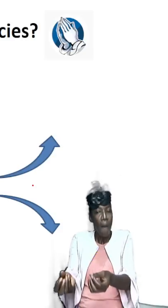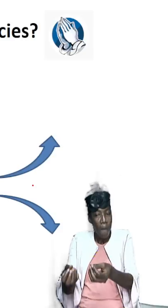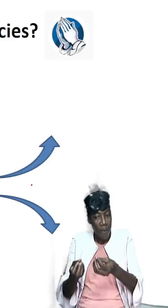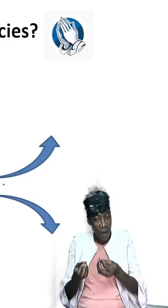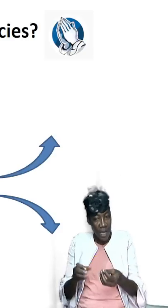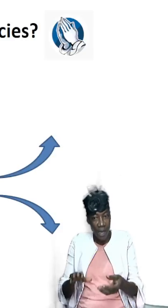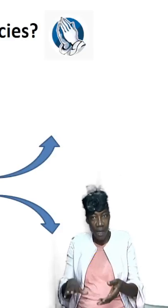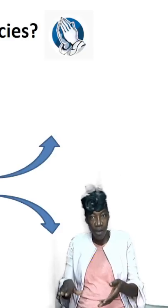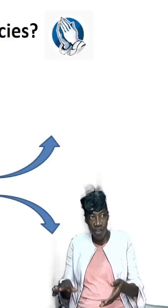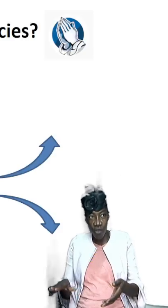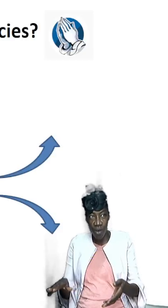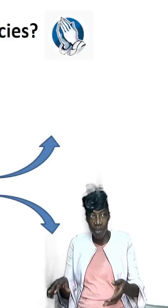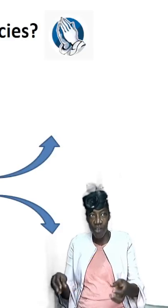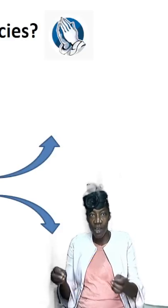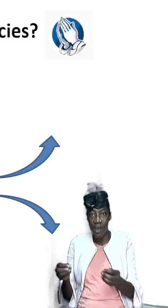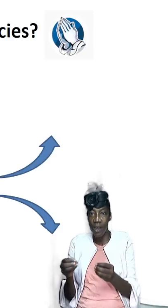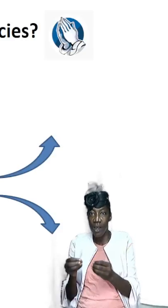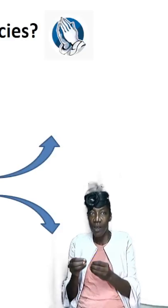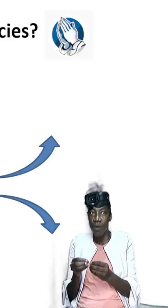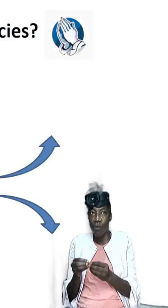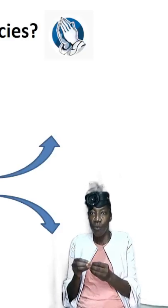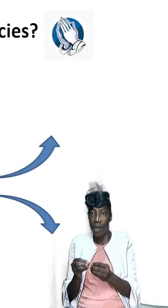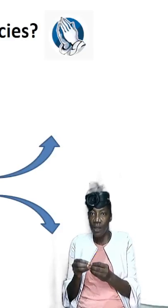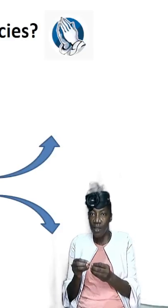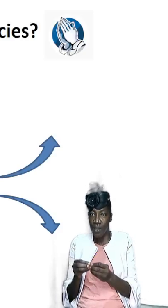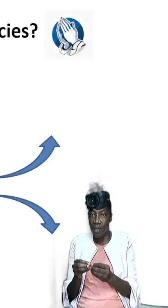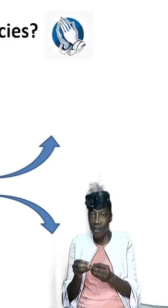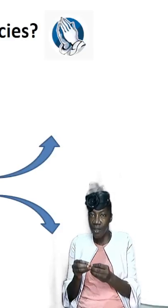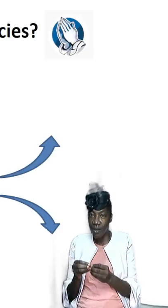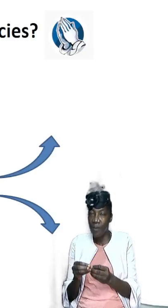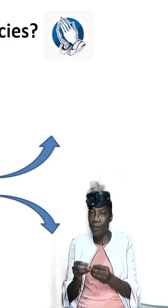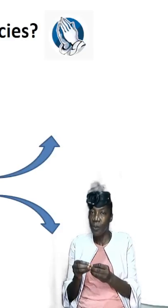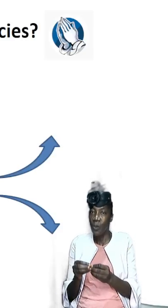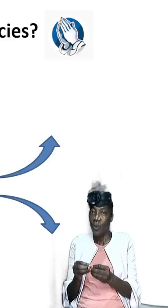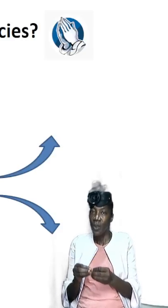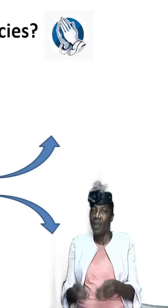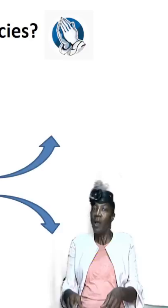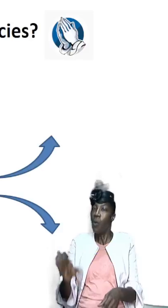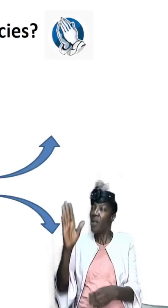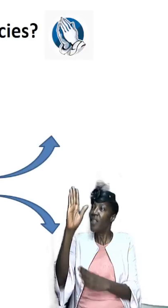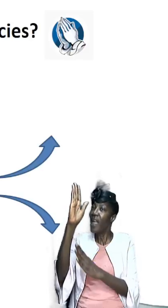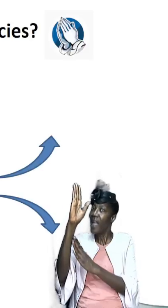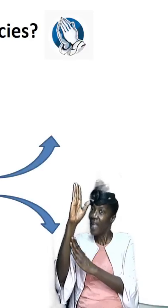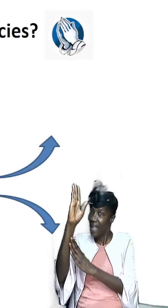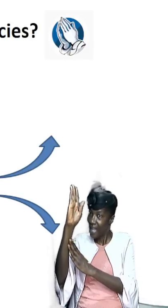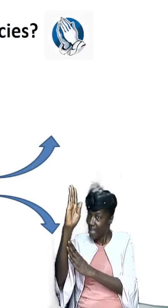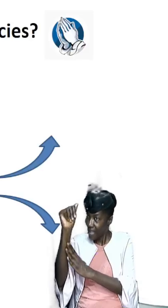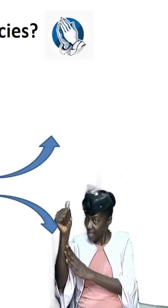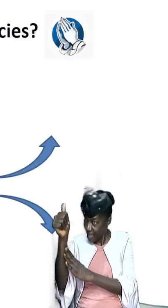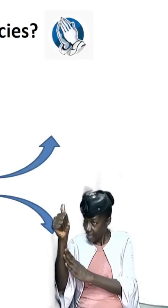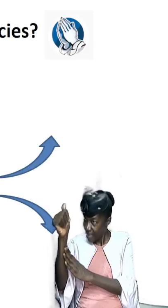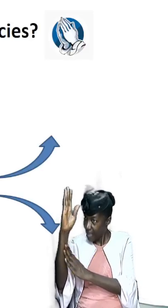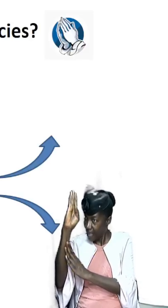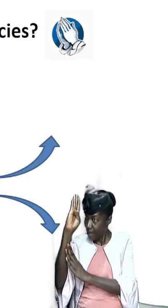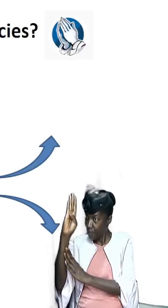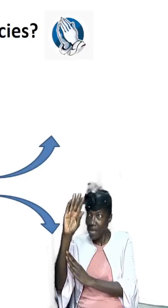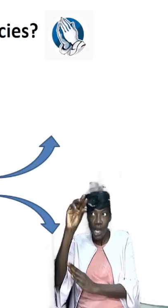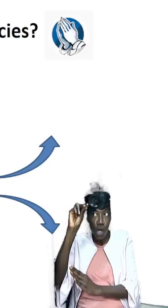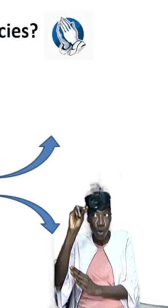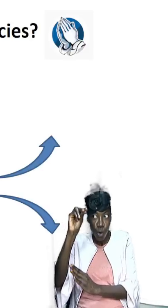with the genes capital A and capital B as their dominant genes. Because notice that there is no common